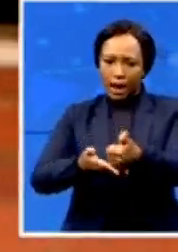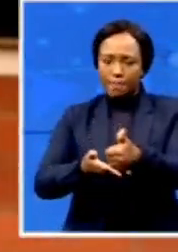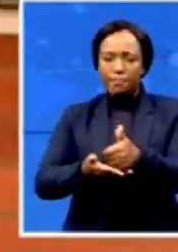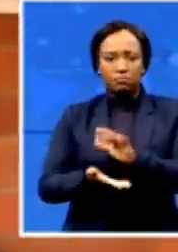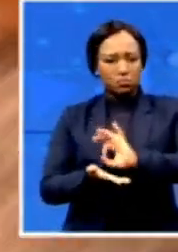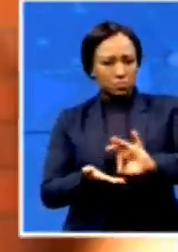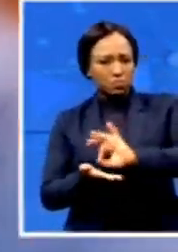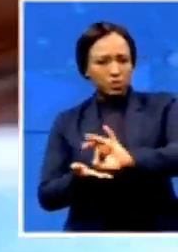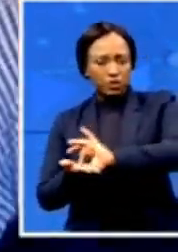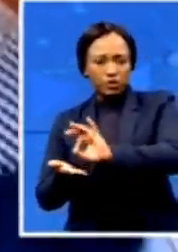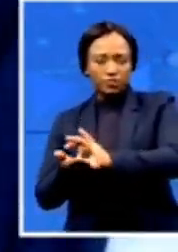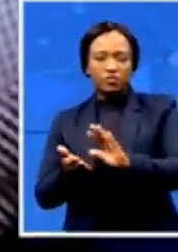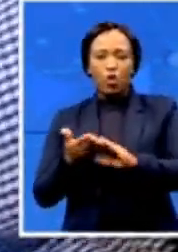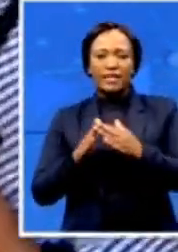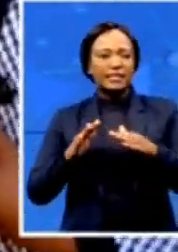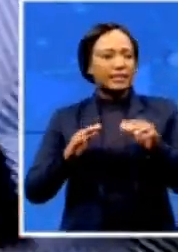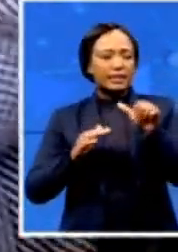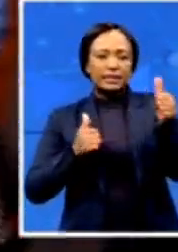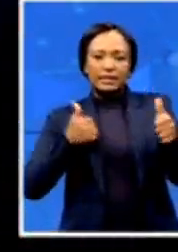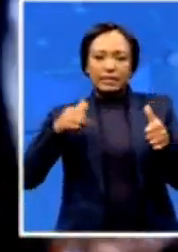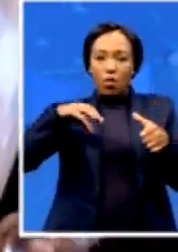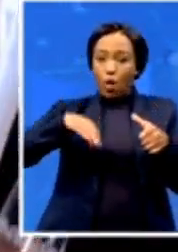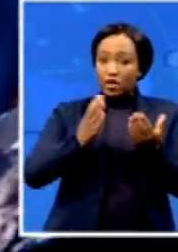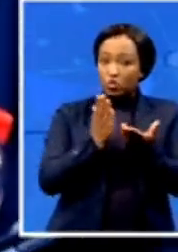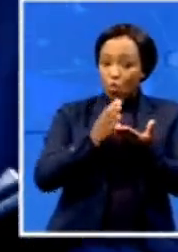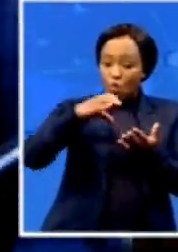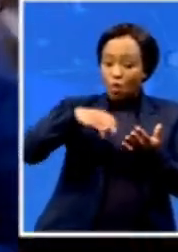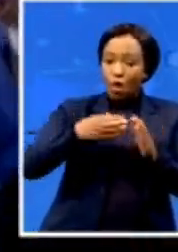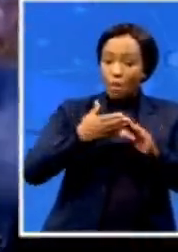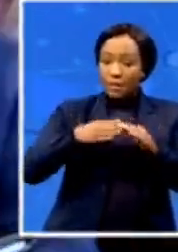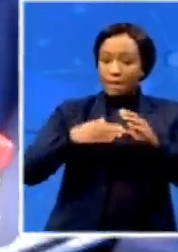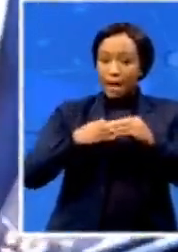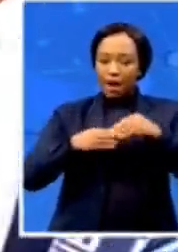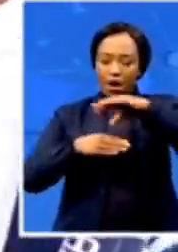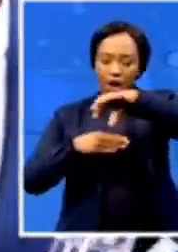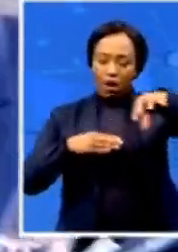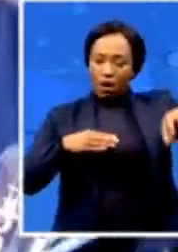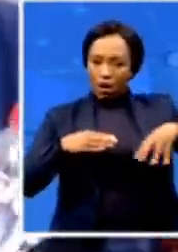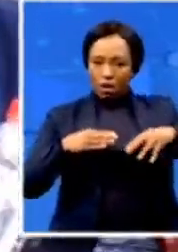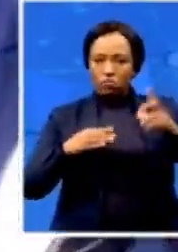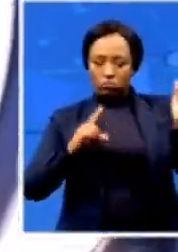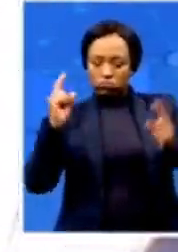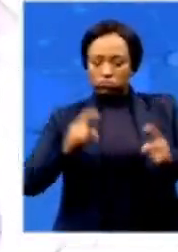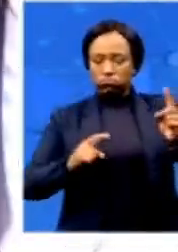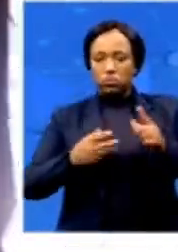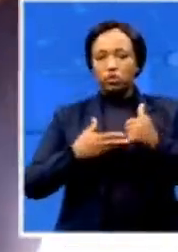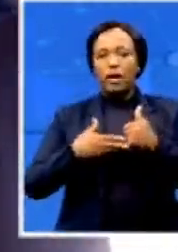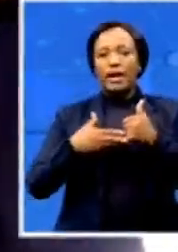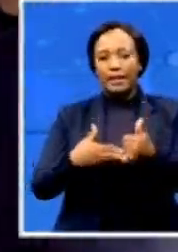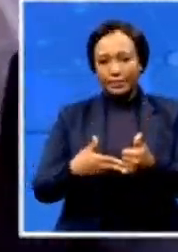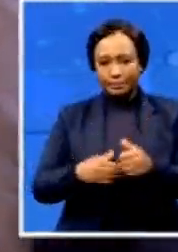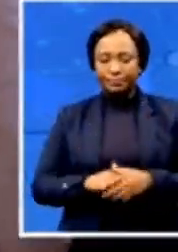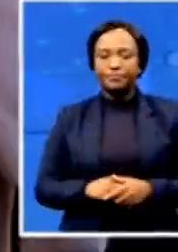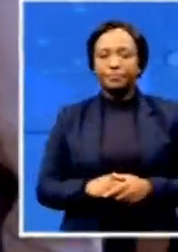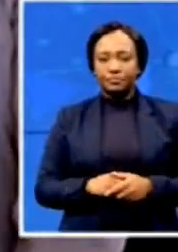nearby Umbilo area who are also helping or lending a helping hand to clean up